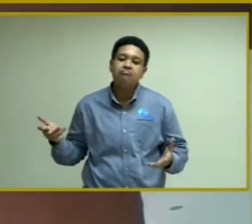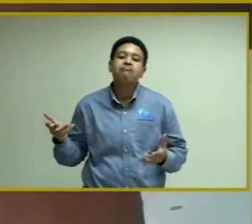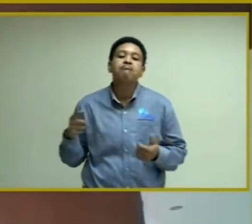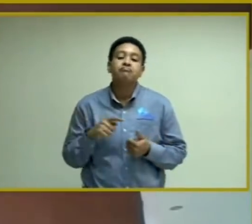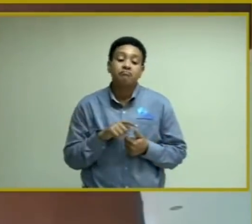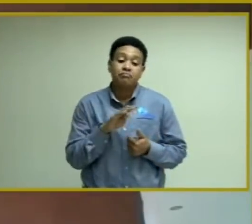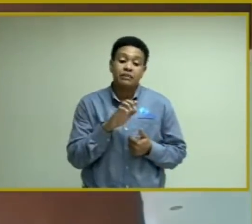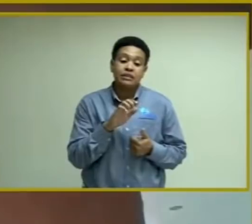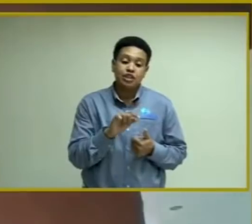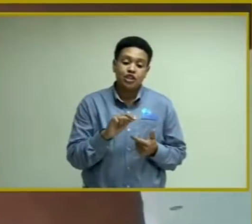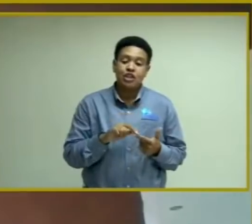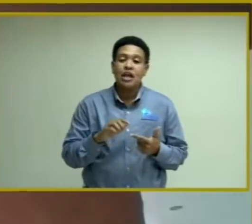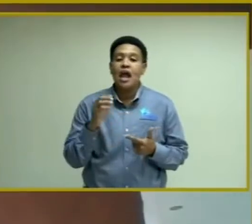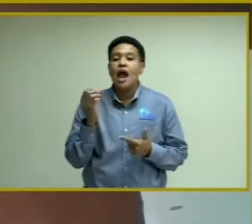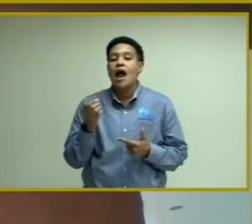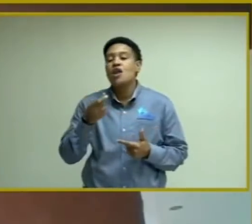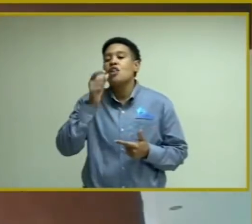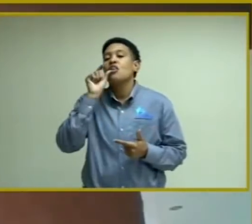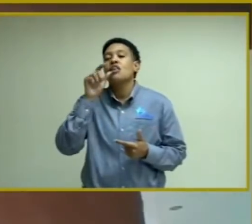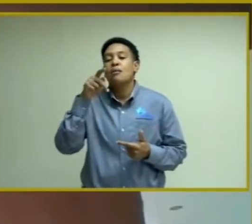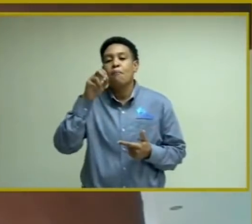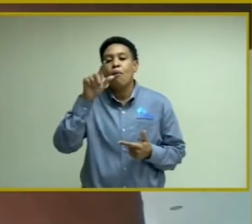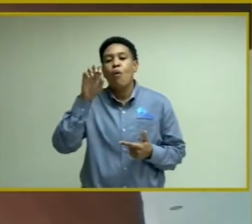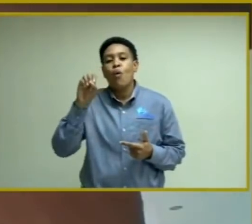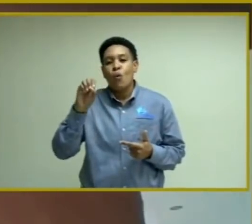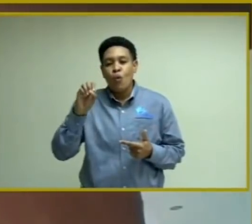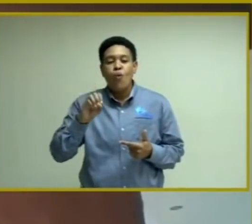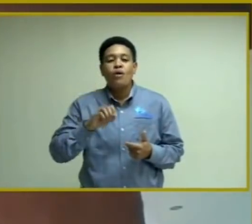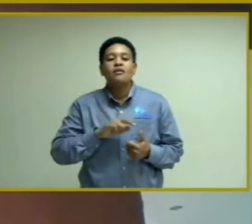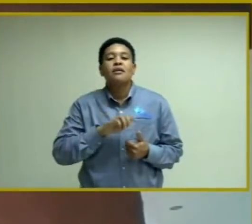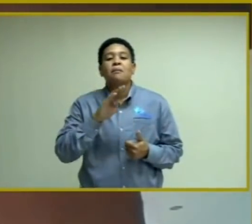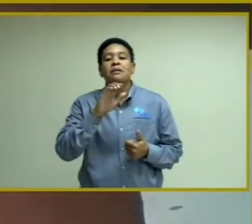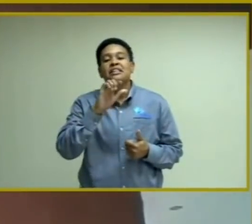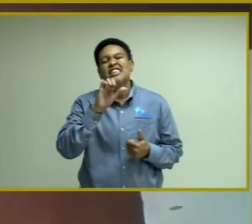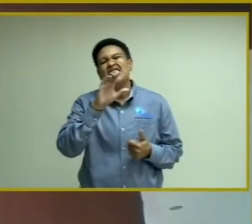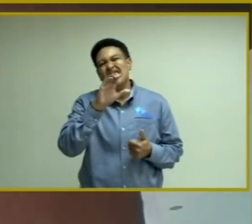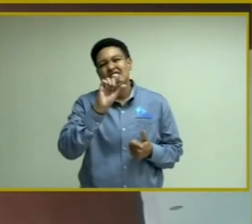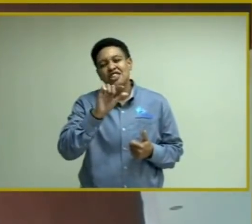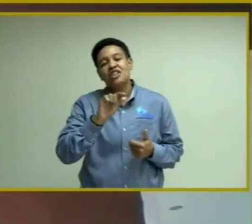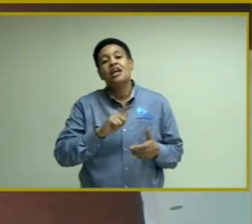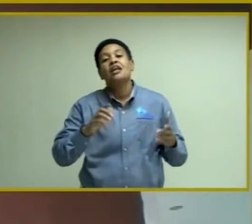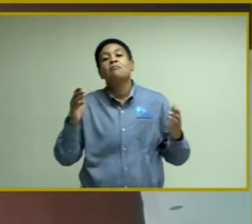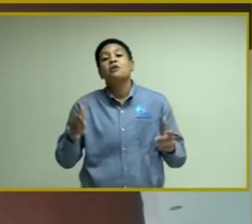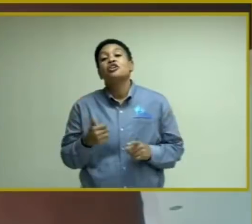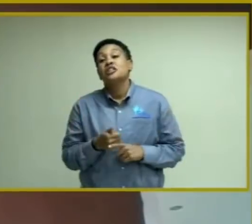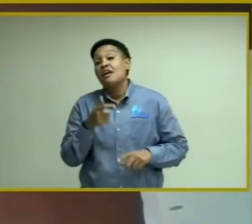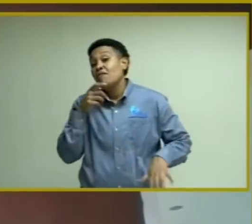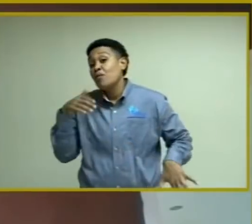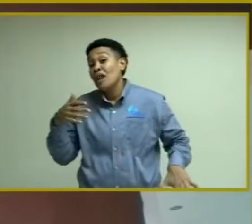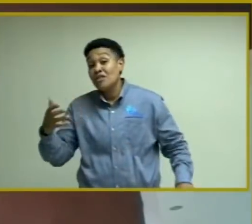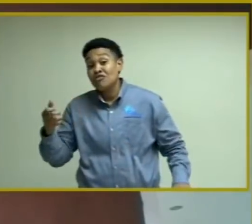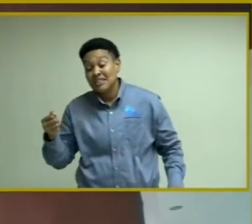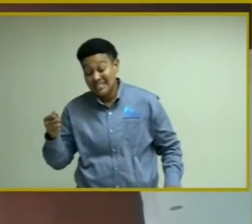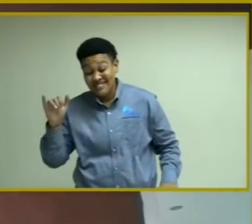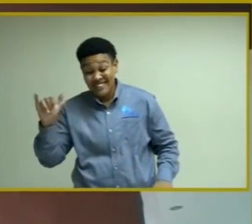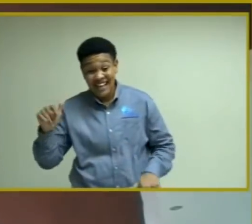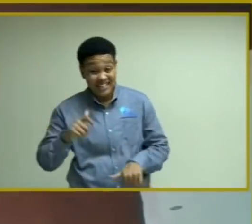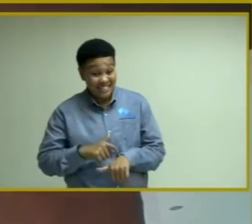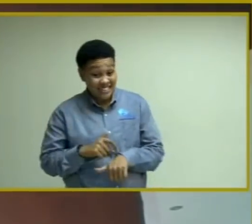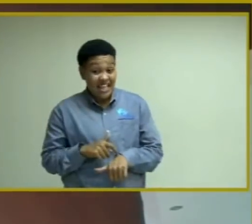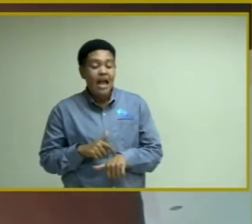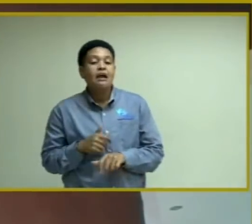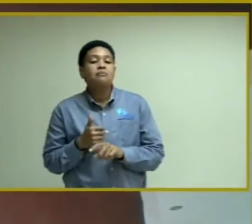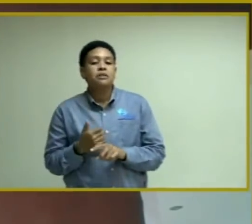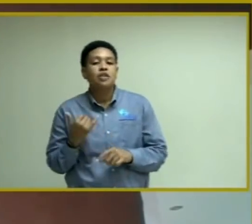of oral polio vaccine and BCG, and the persons who would not have received at the time